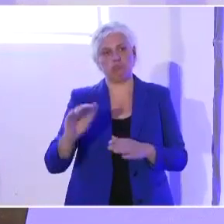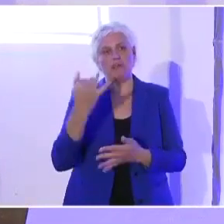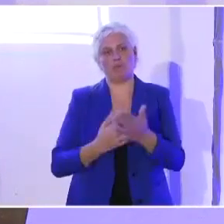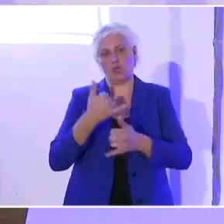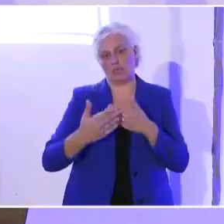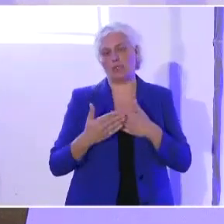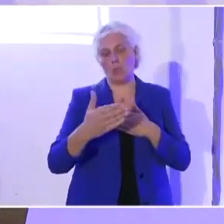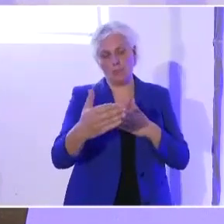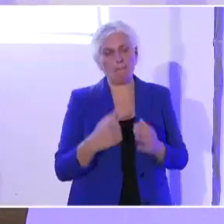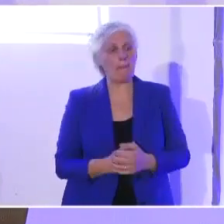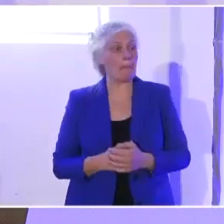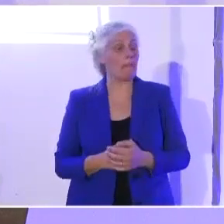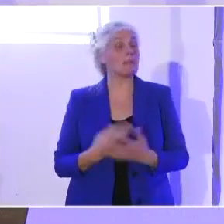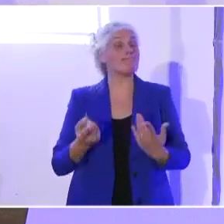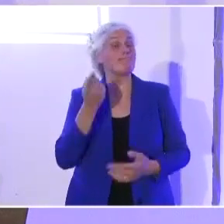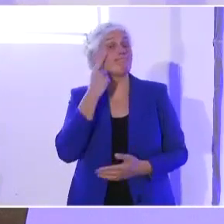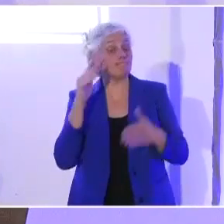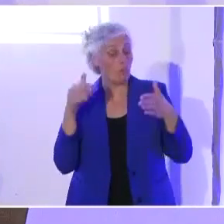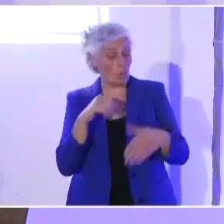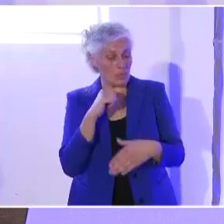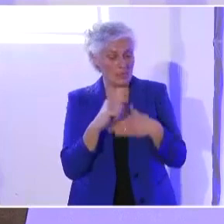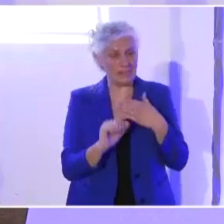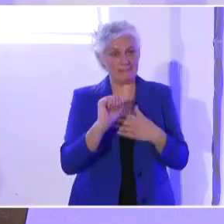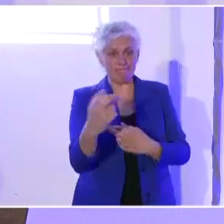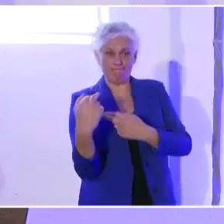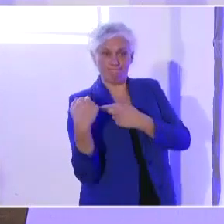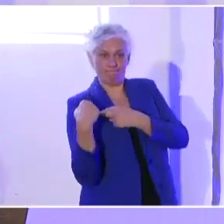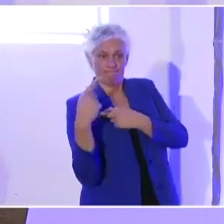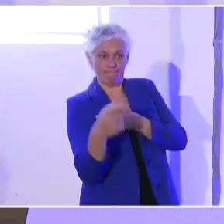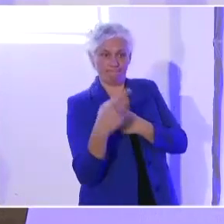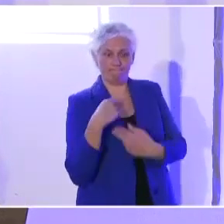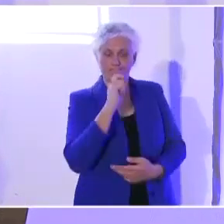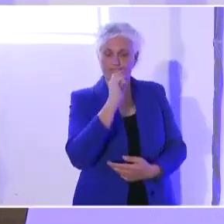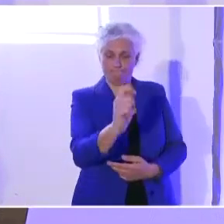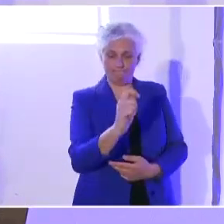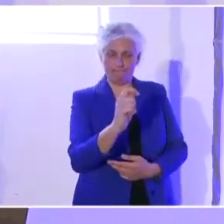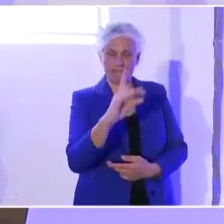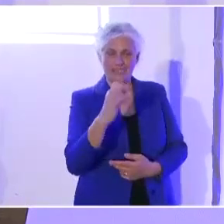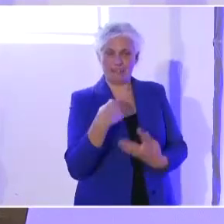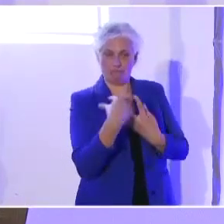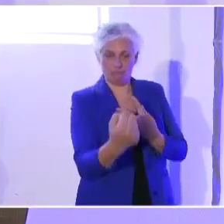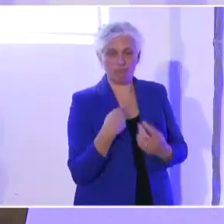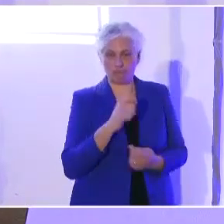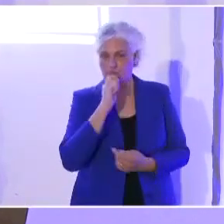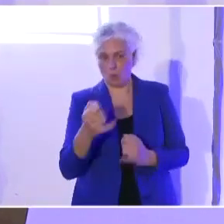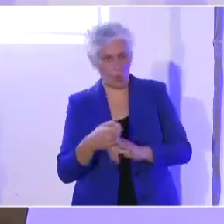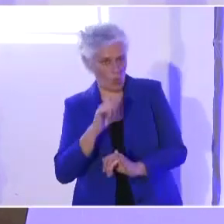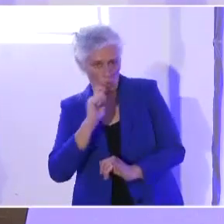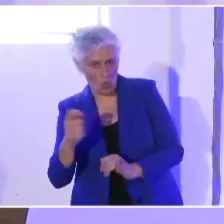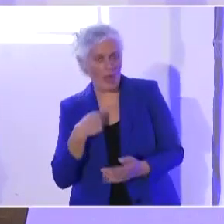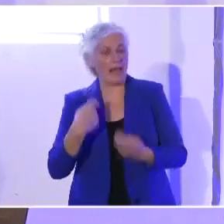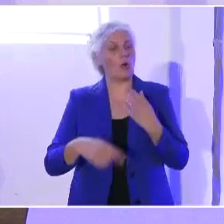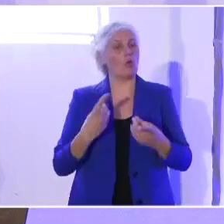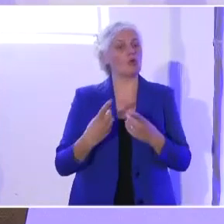years. So we're going to look today at your obligations to notify data breaches, and we're also going to look at some steps you can take